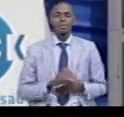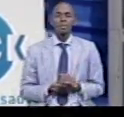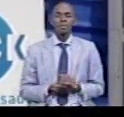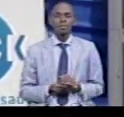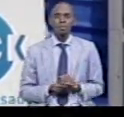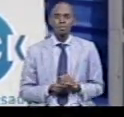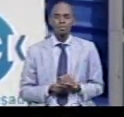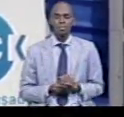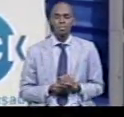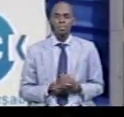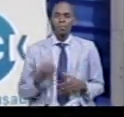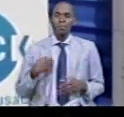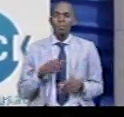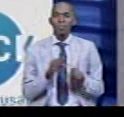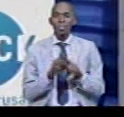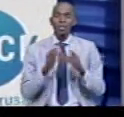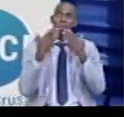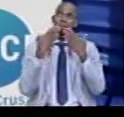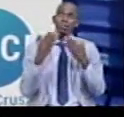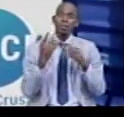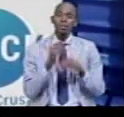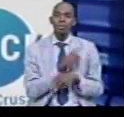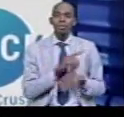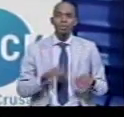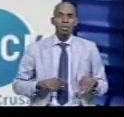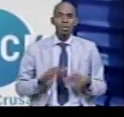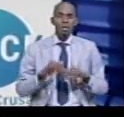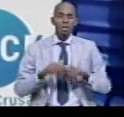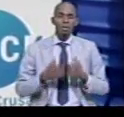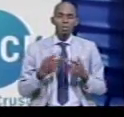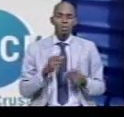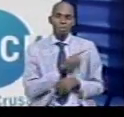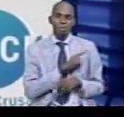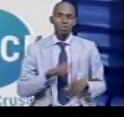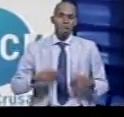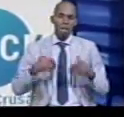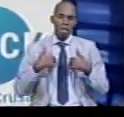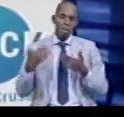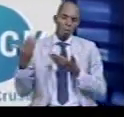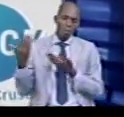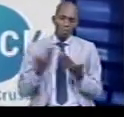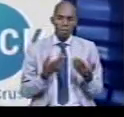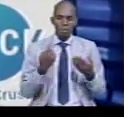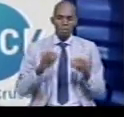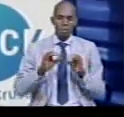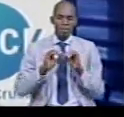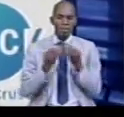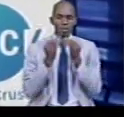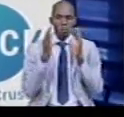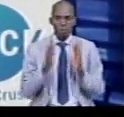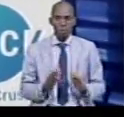We also thank the Lord. The Lord has brought the convener of GCK, Pastor